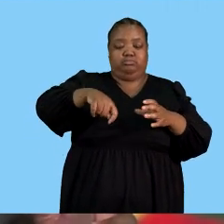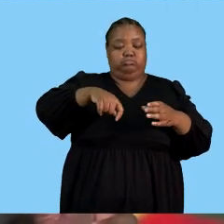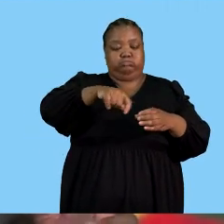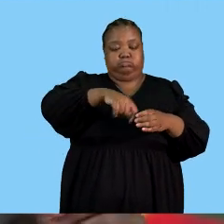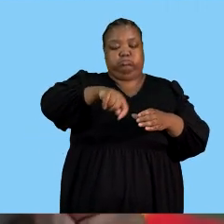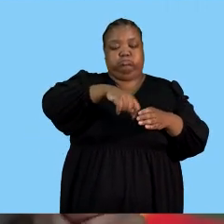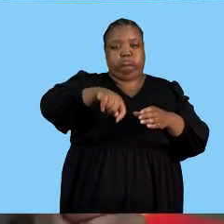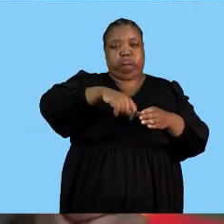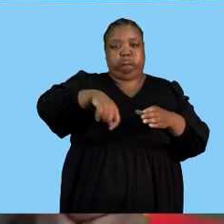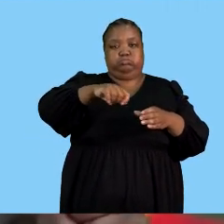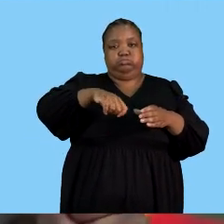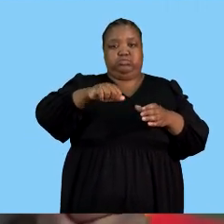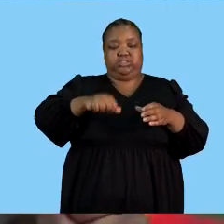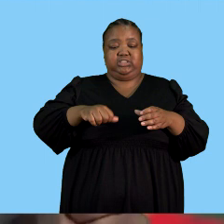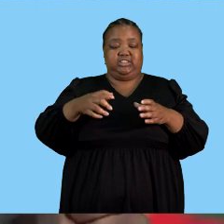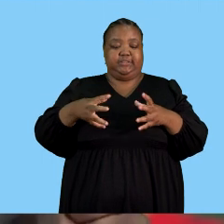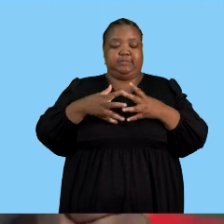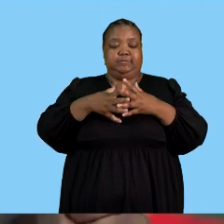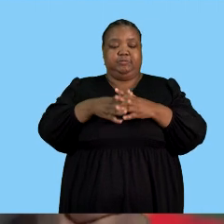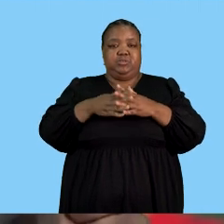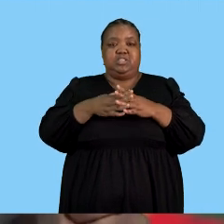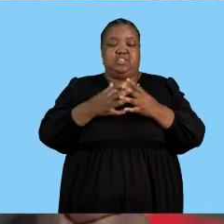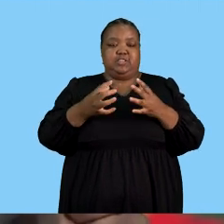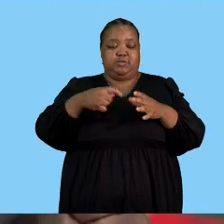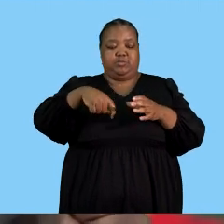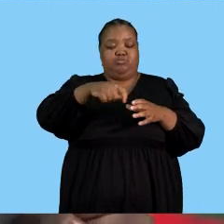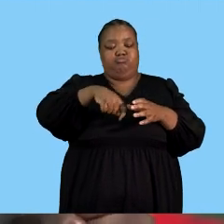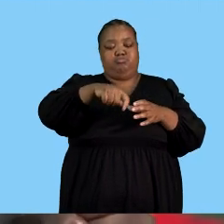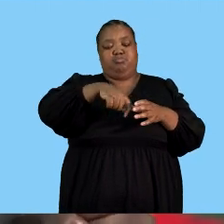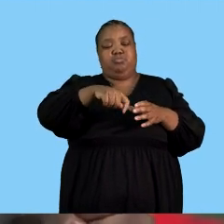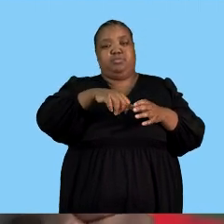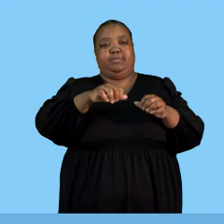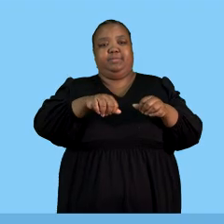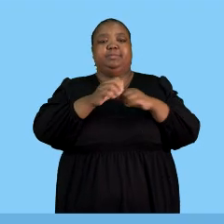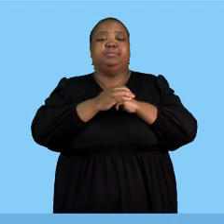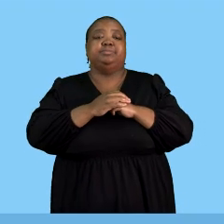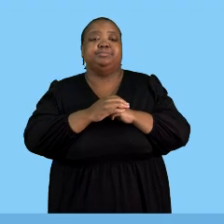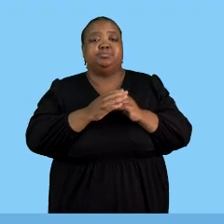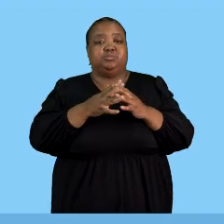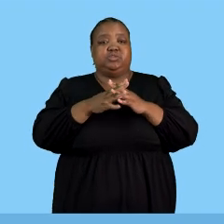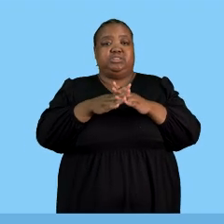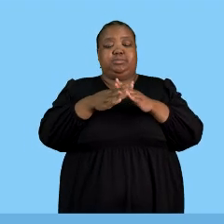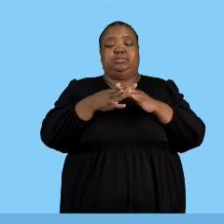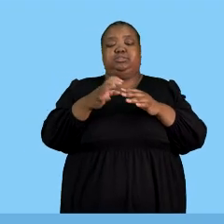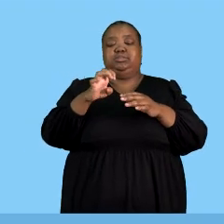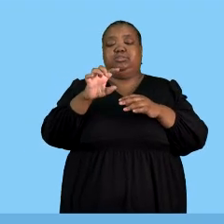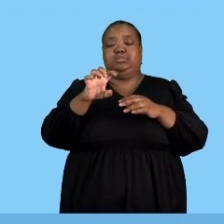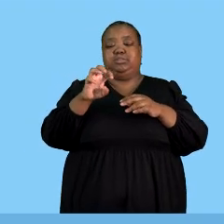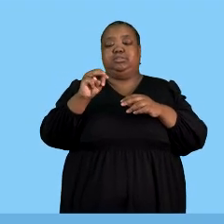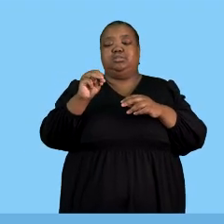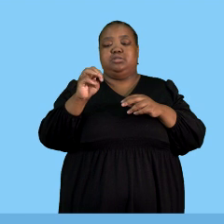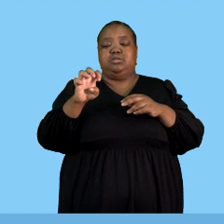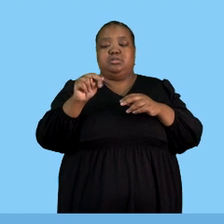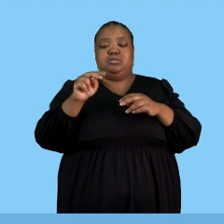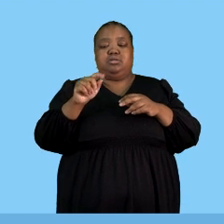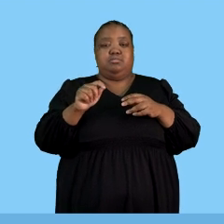physically mixing the two substances. So for an example here, we have mixtures of elements, whereby